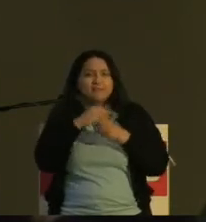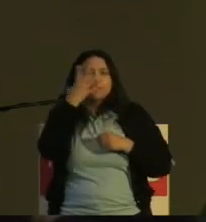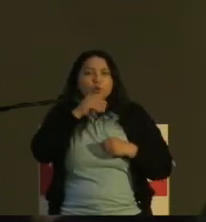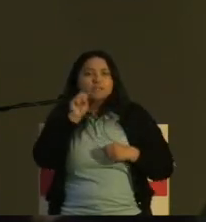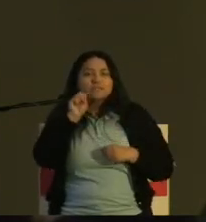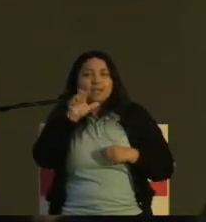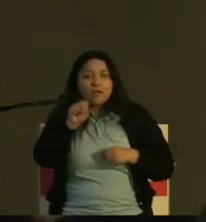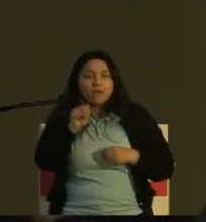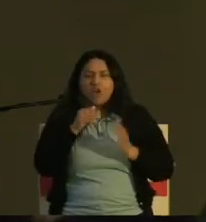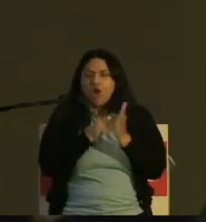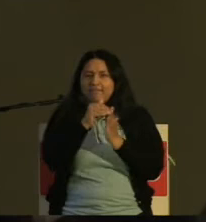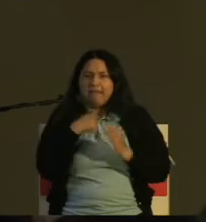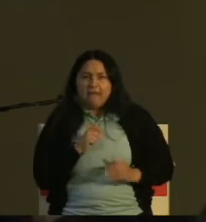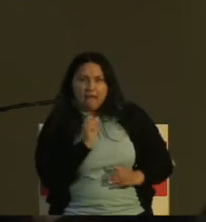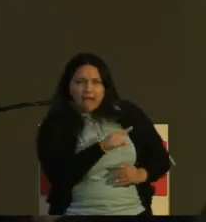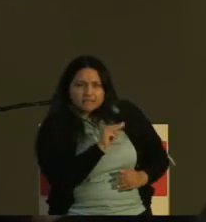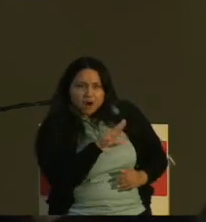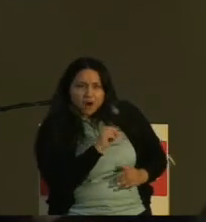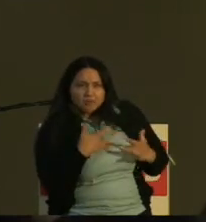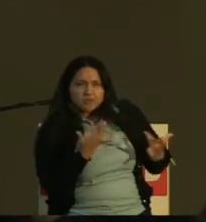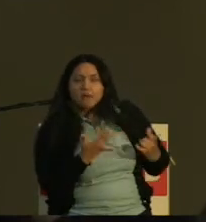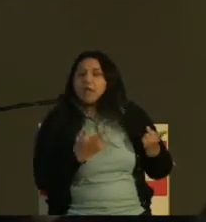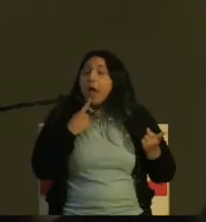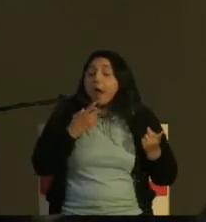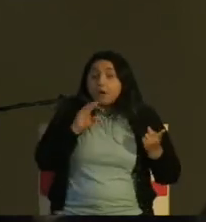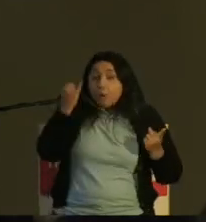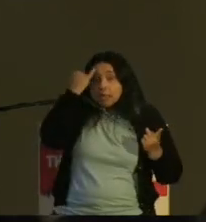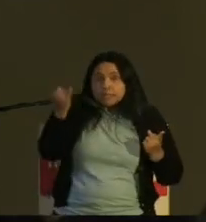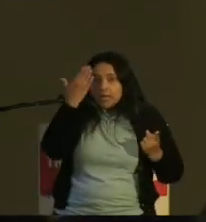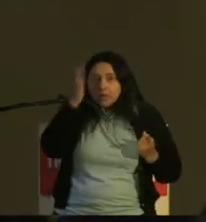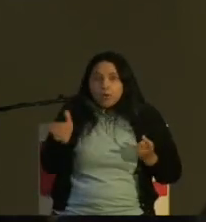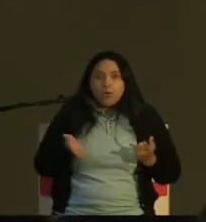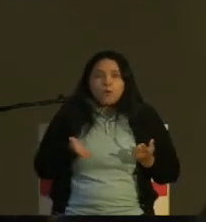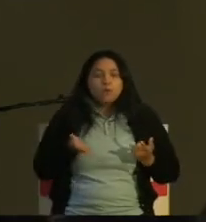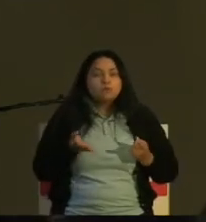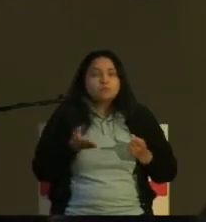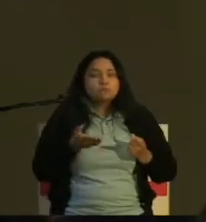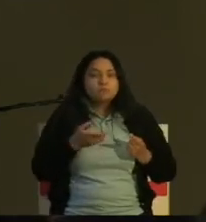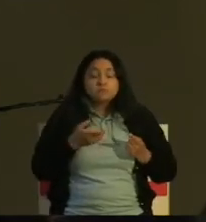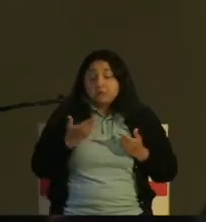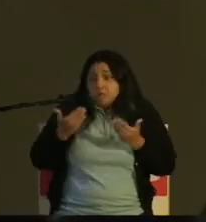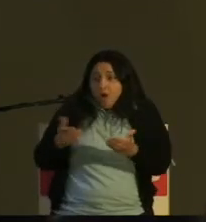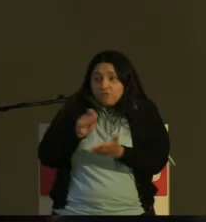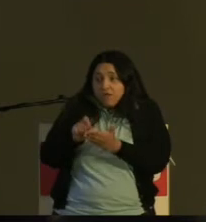things I would ask Mario about. He'd say, "Oh, I have no idea." But write whatever you want. You